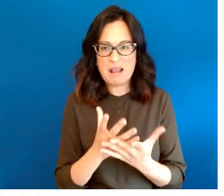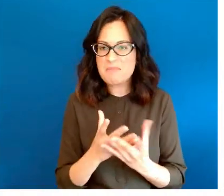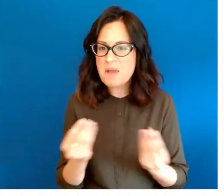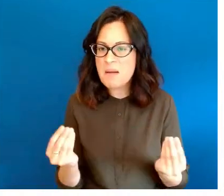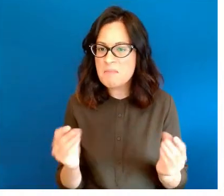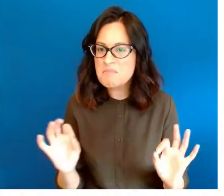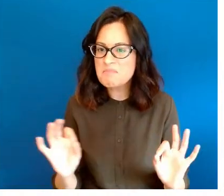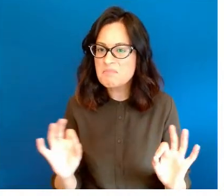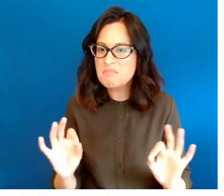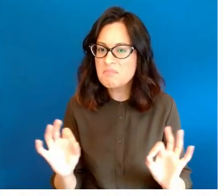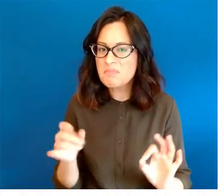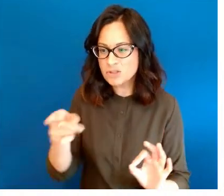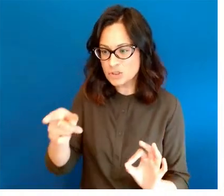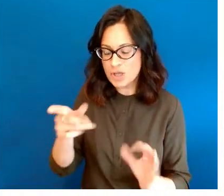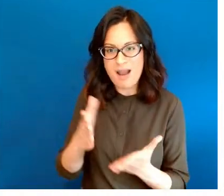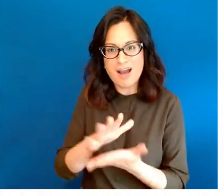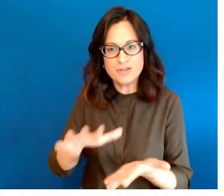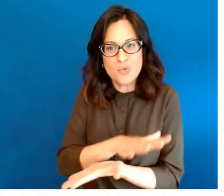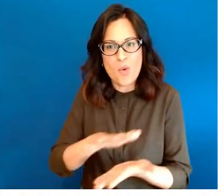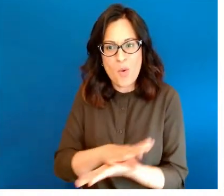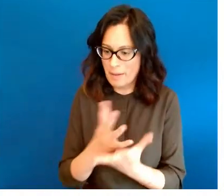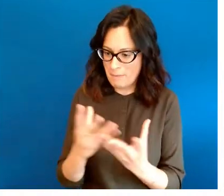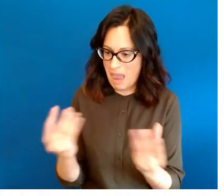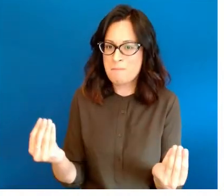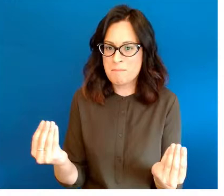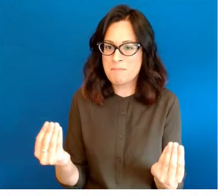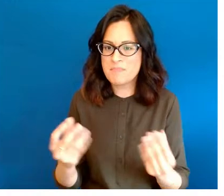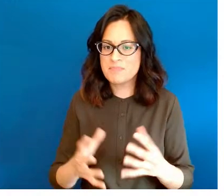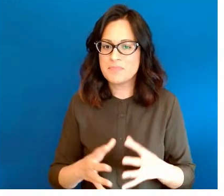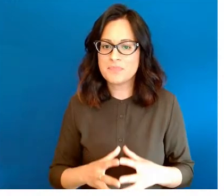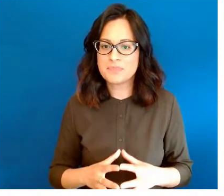she was that basically for us.